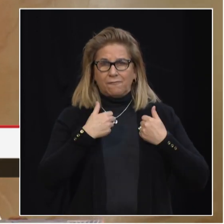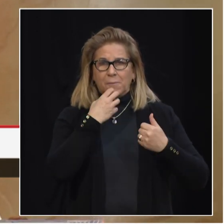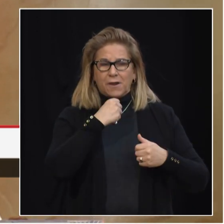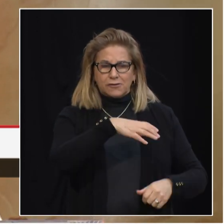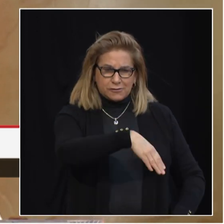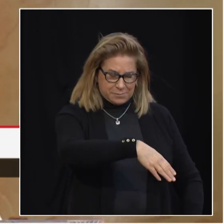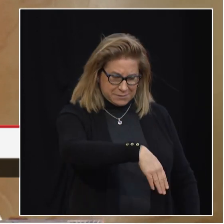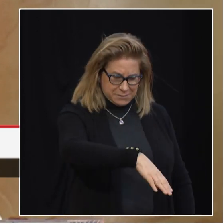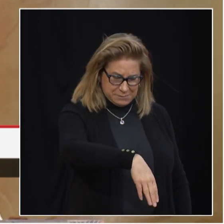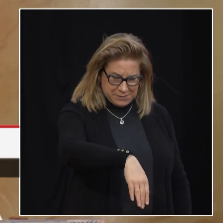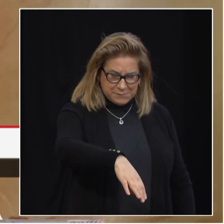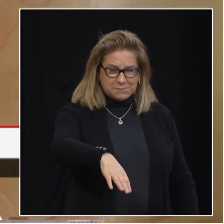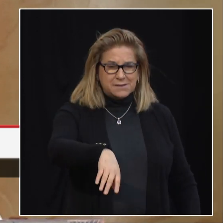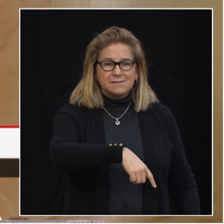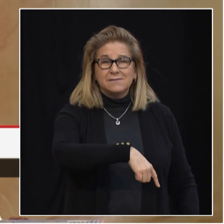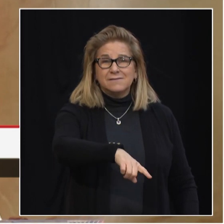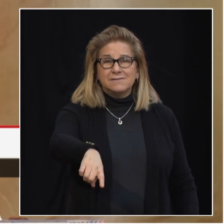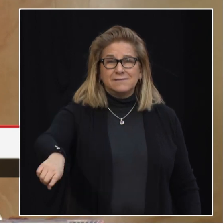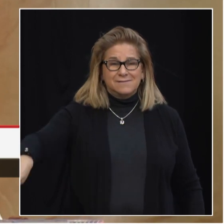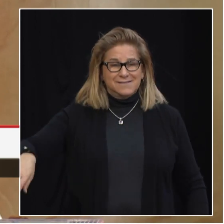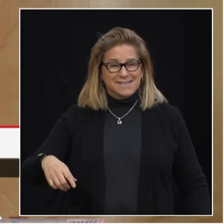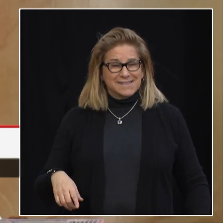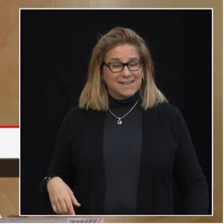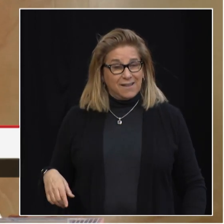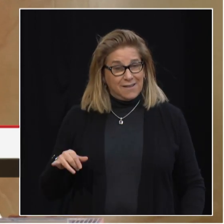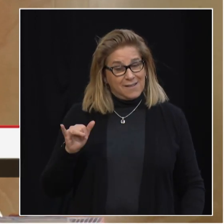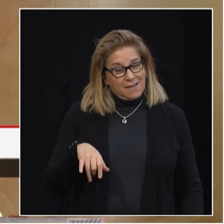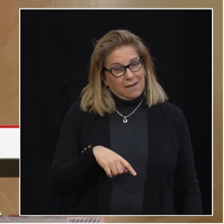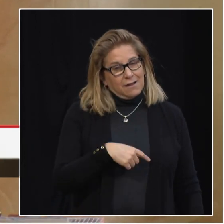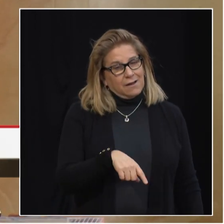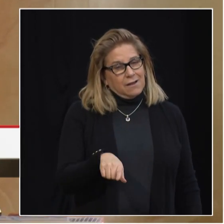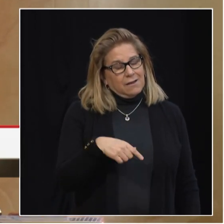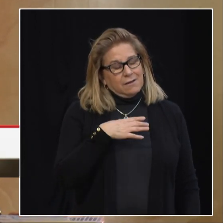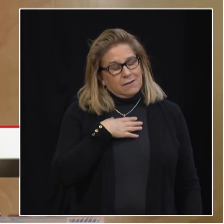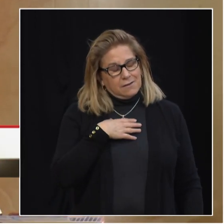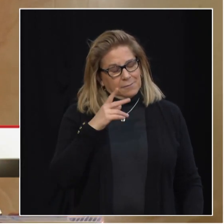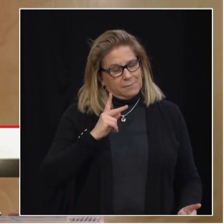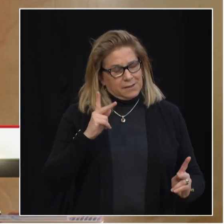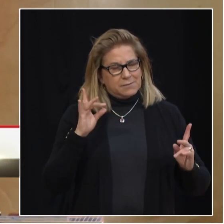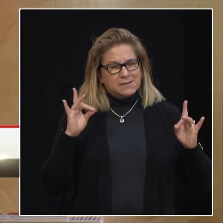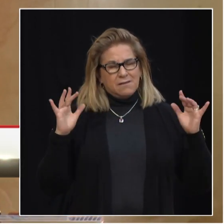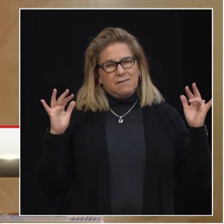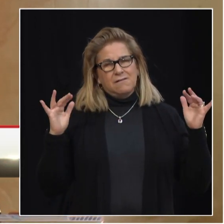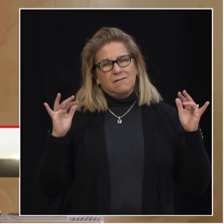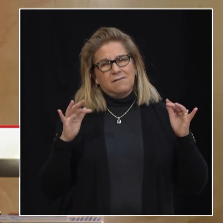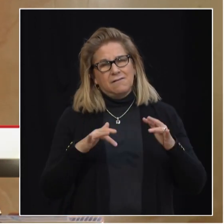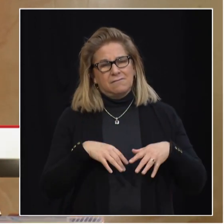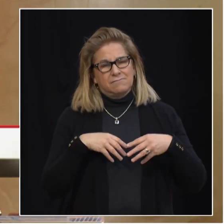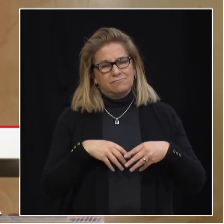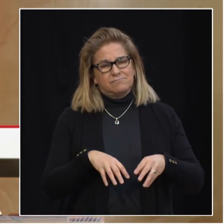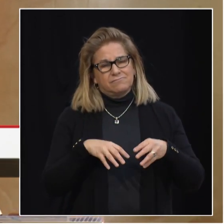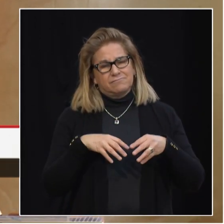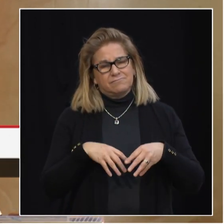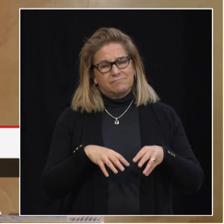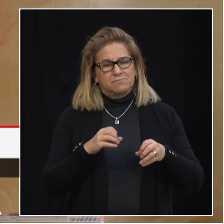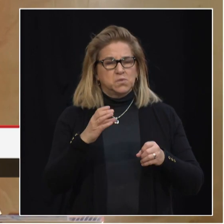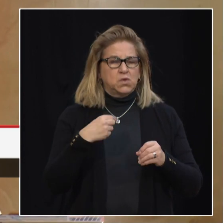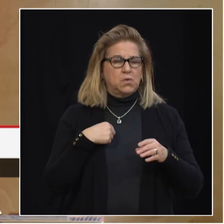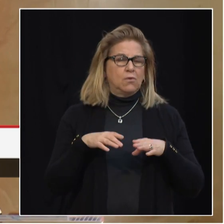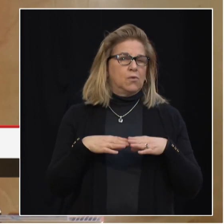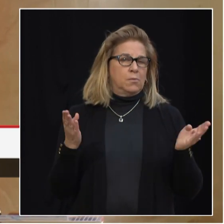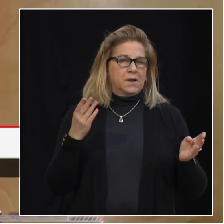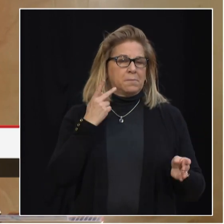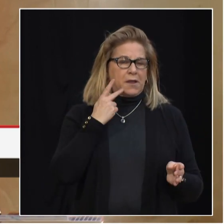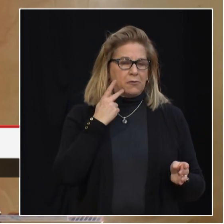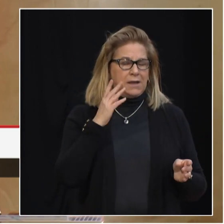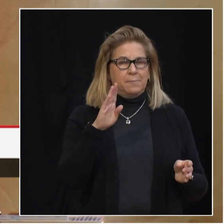of the chant, I decided to open a bakery in the Golden Triangle within walking distance of that yellow B.